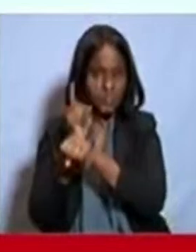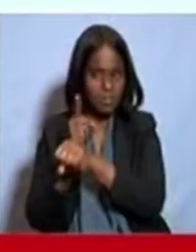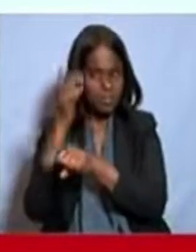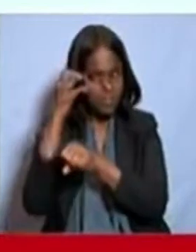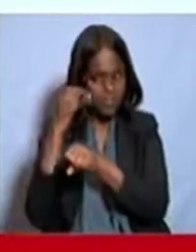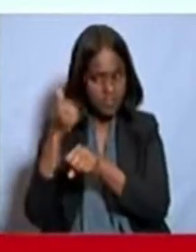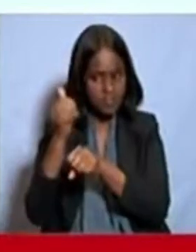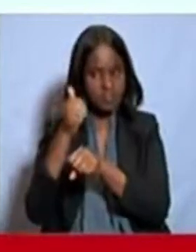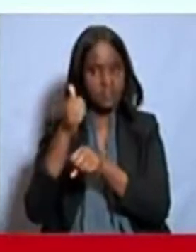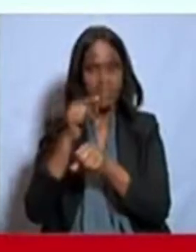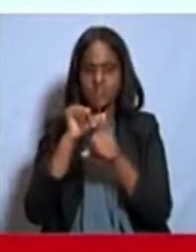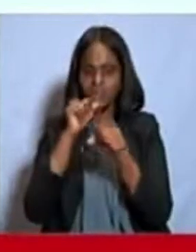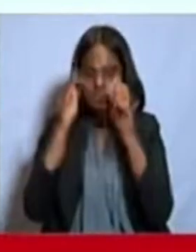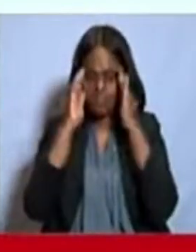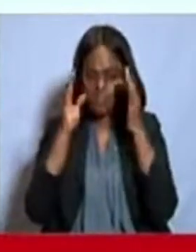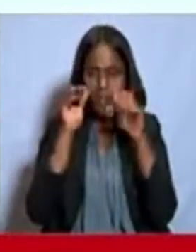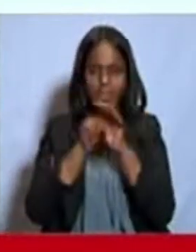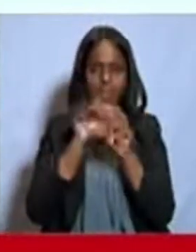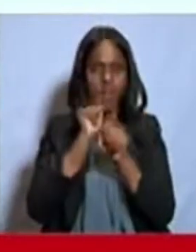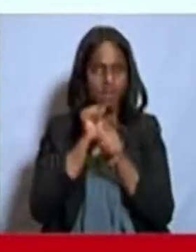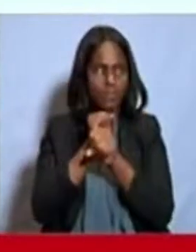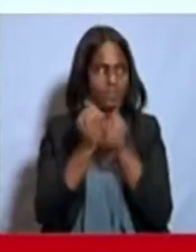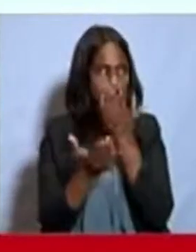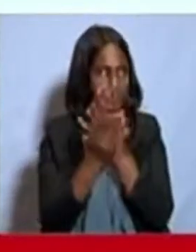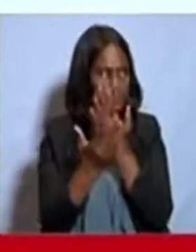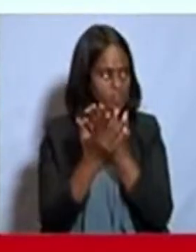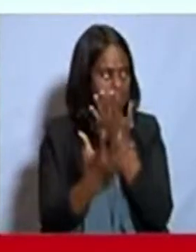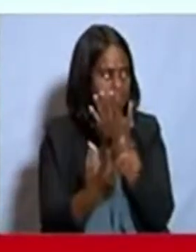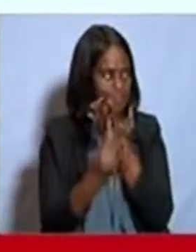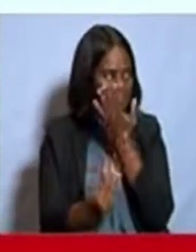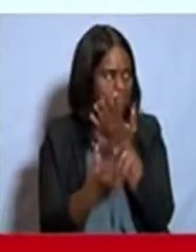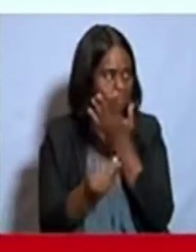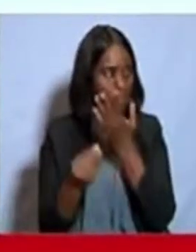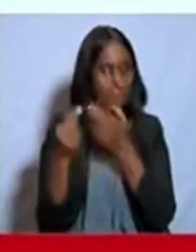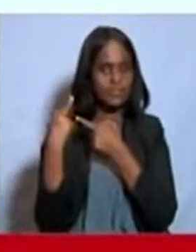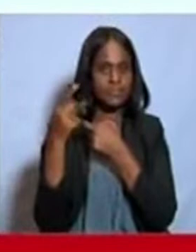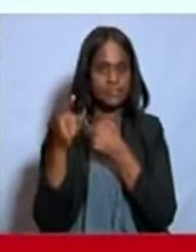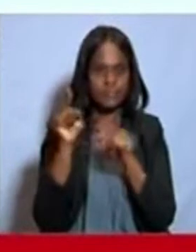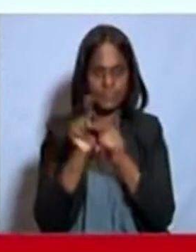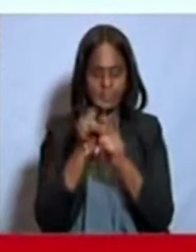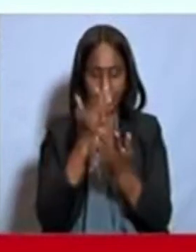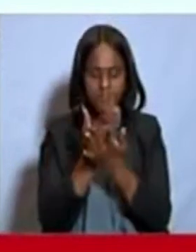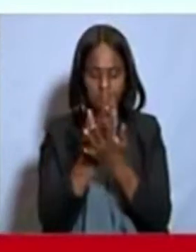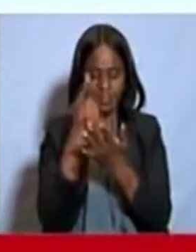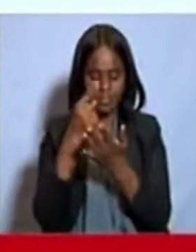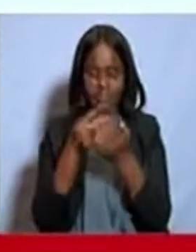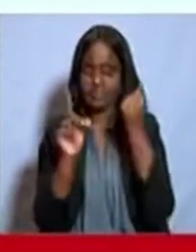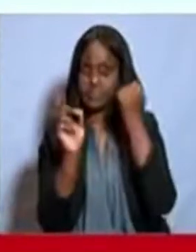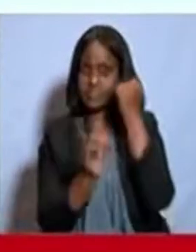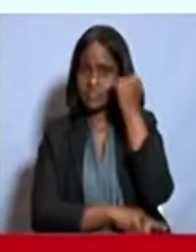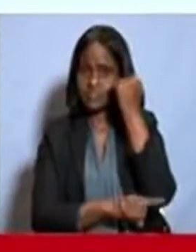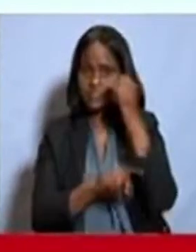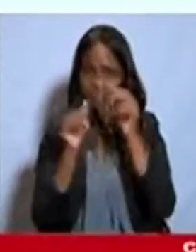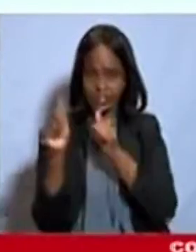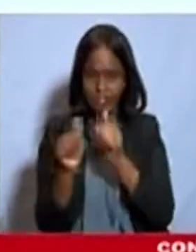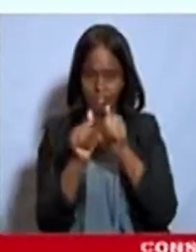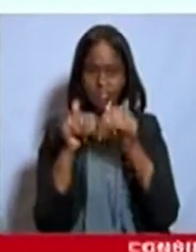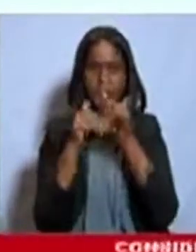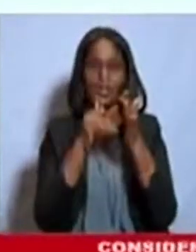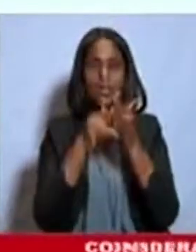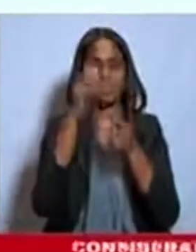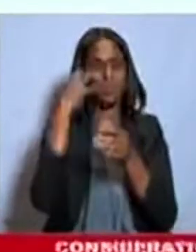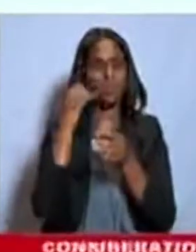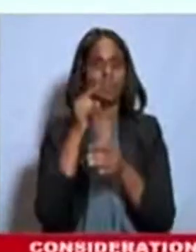for negligence in duty. Attached is a copy of the charge sheet and recommendation for disciplinary actions against the